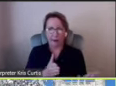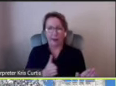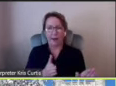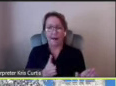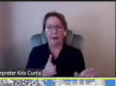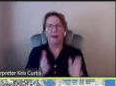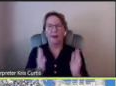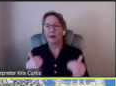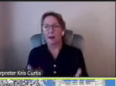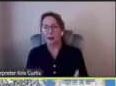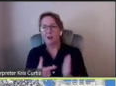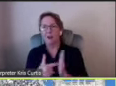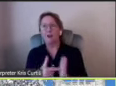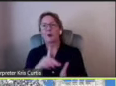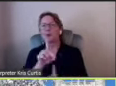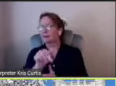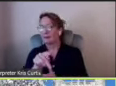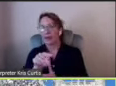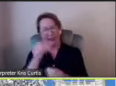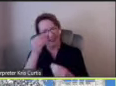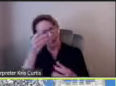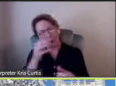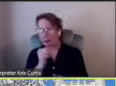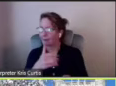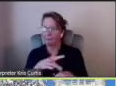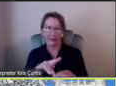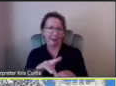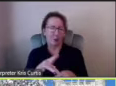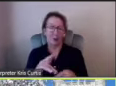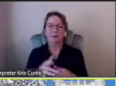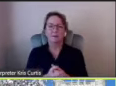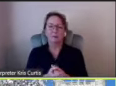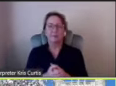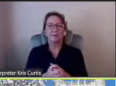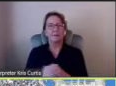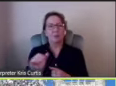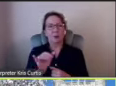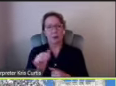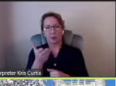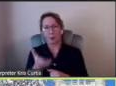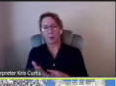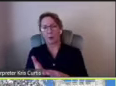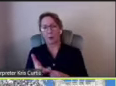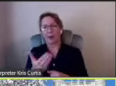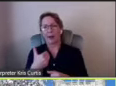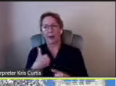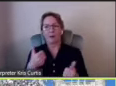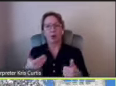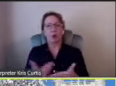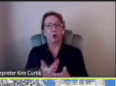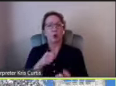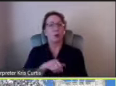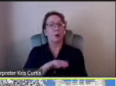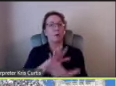shows, again, data are not available. We move to the next slide. We actually developed new approaches to address